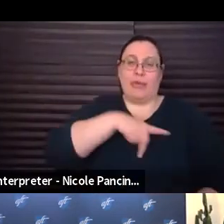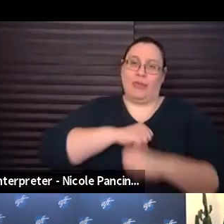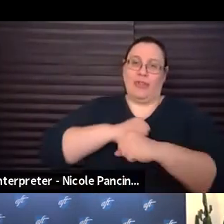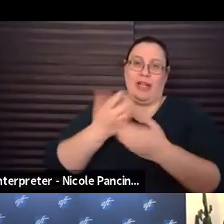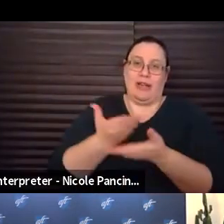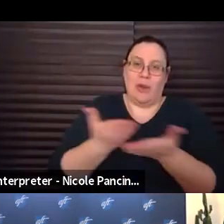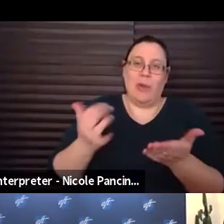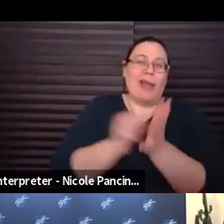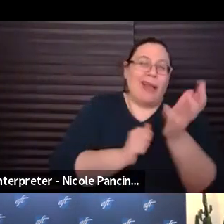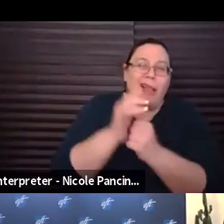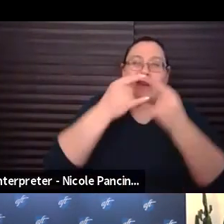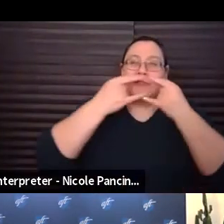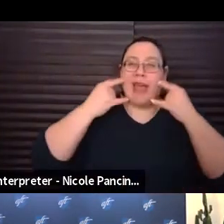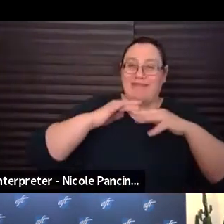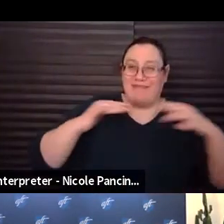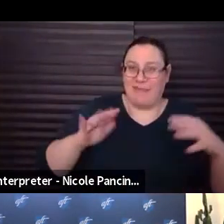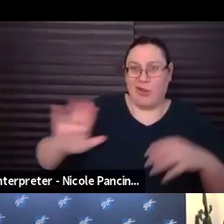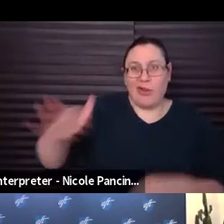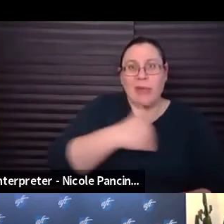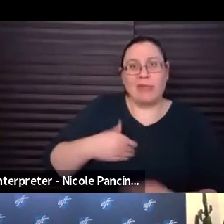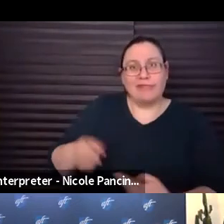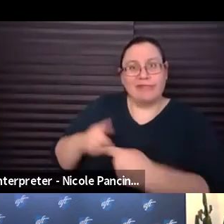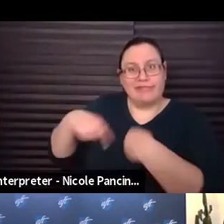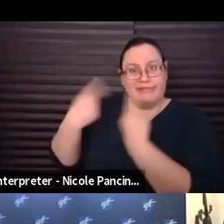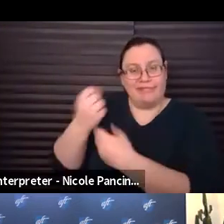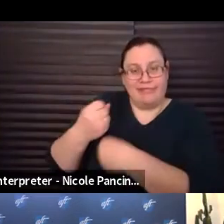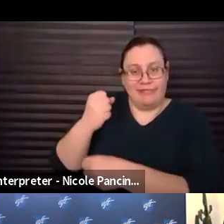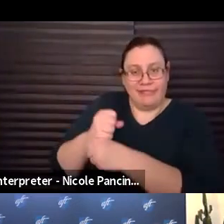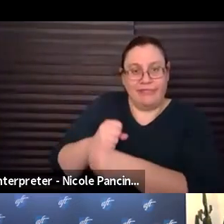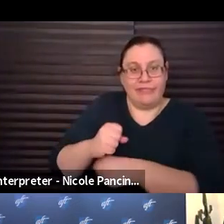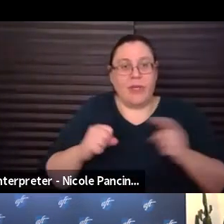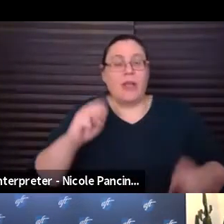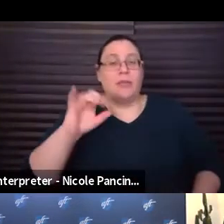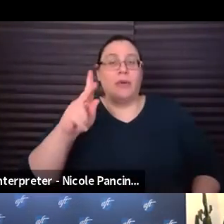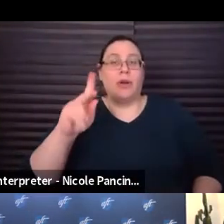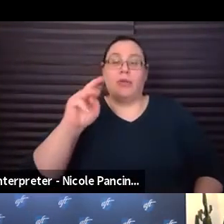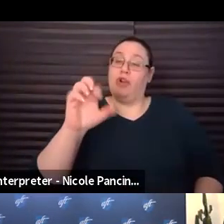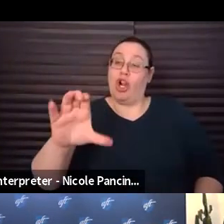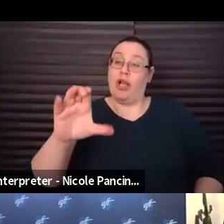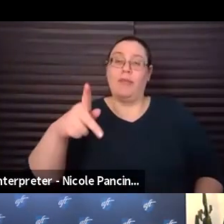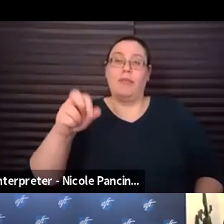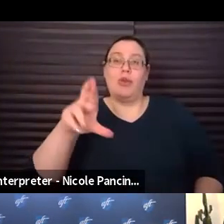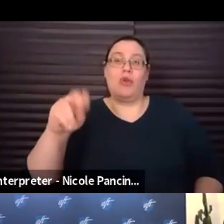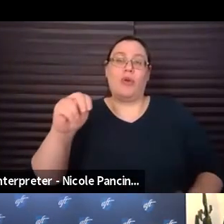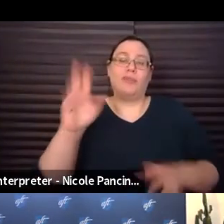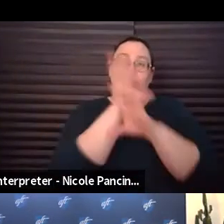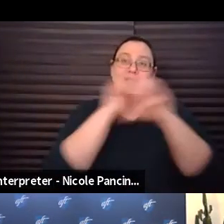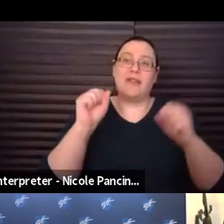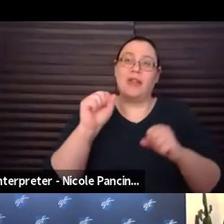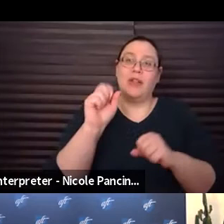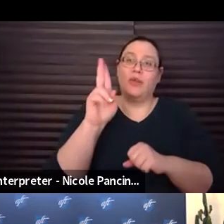members have been dealing with throughout 2020. We've got Mark Perrone, who, as international president of the United Food and Commercial Workers